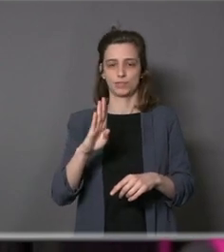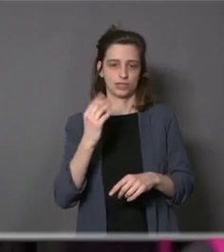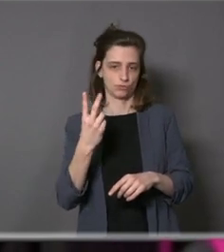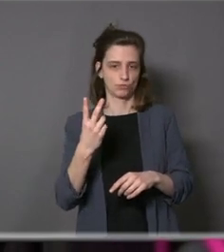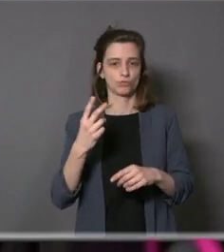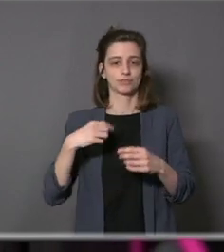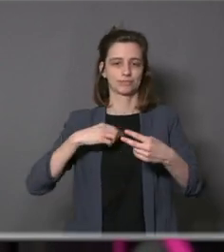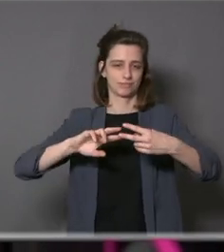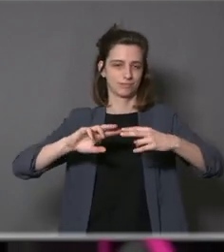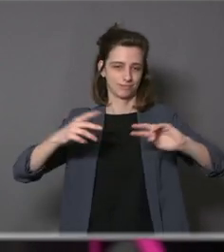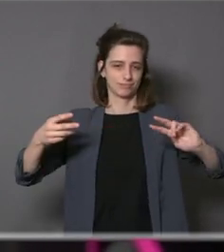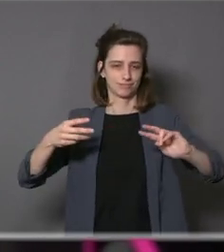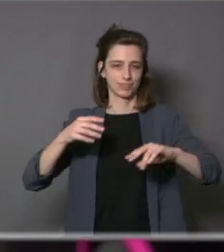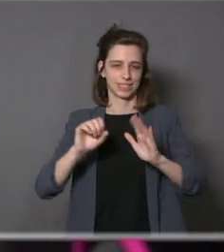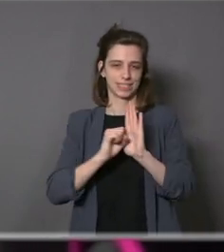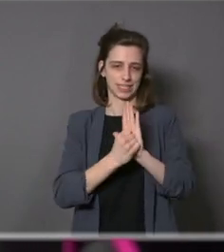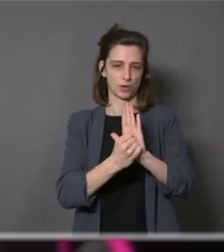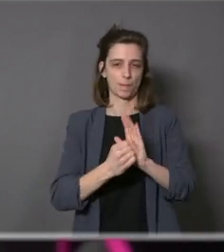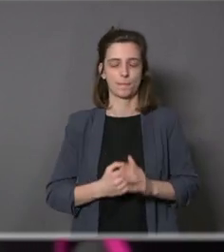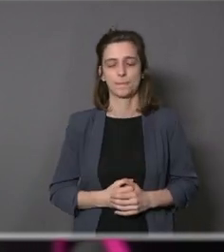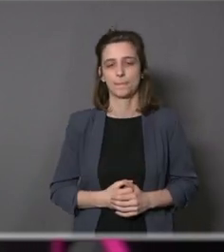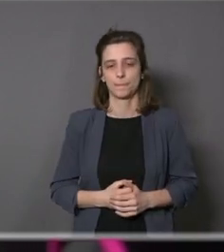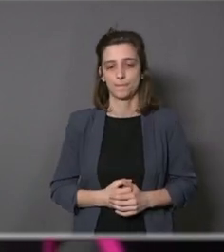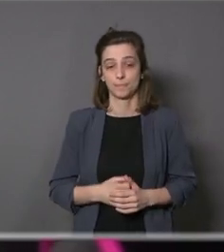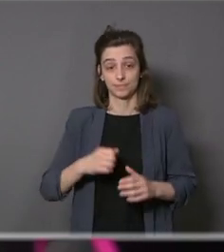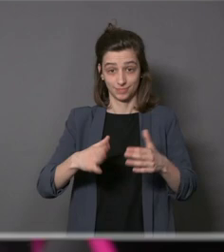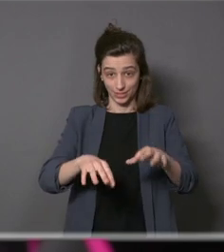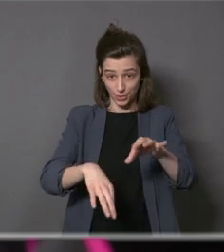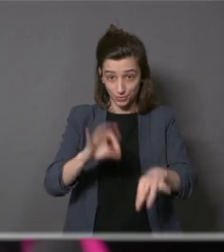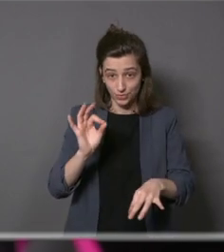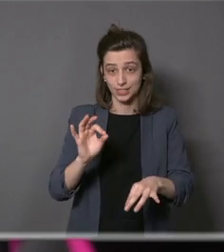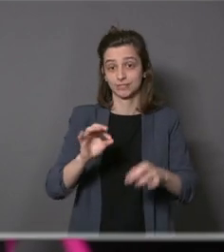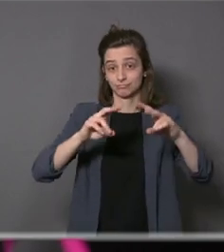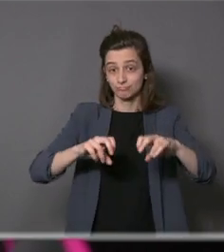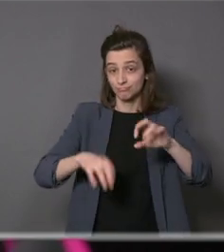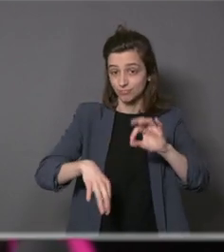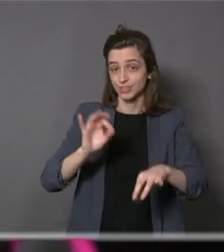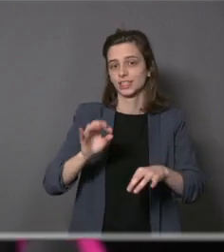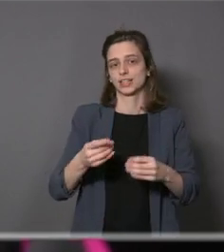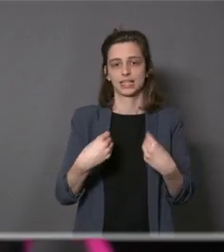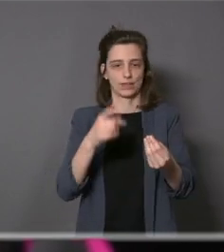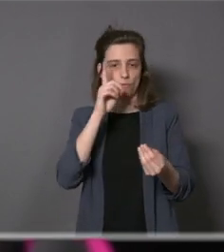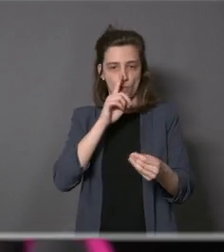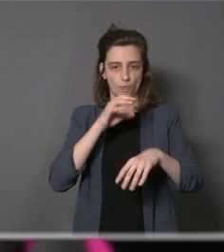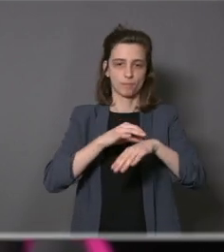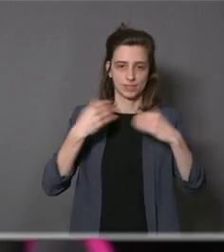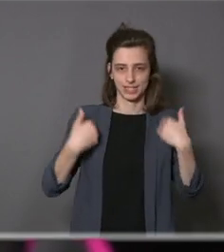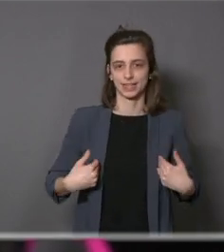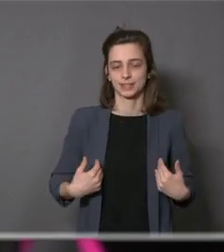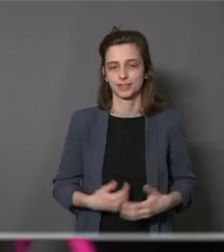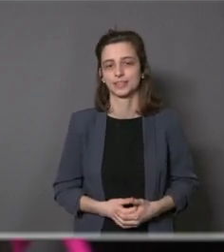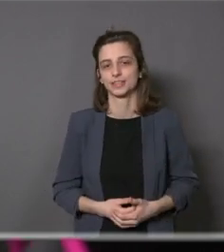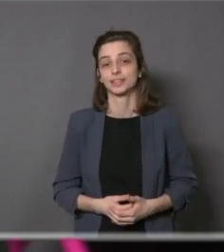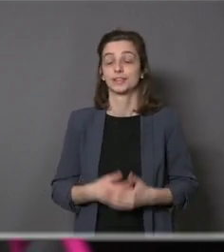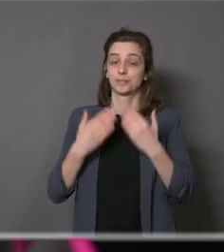thereby providing hope to patients and pediatric neurologists, for being an inspiring leader and a